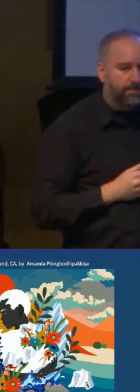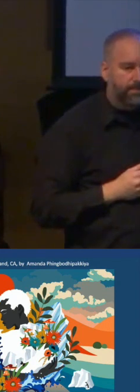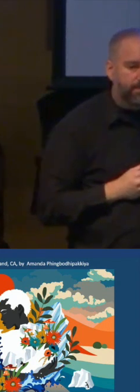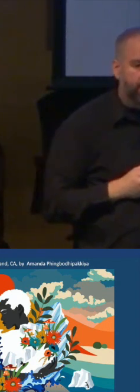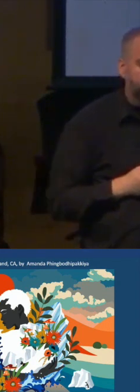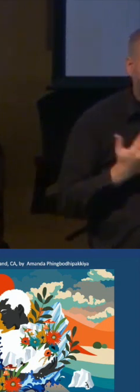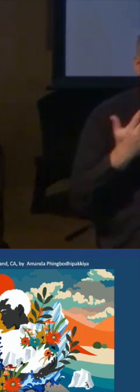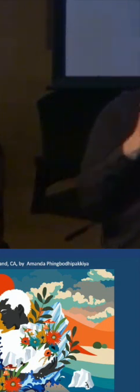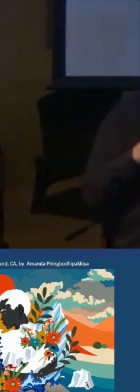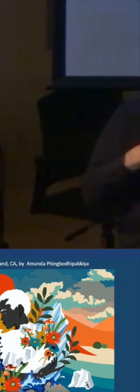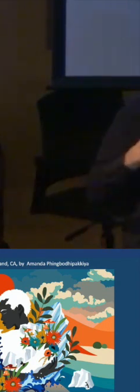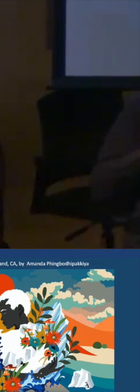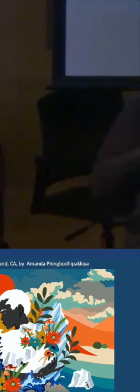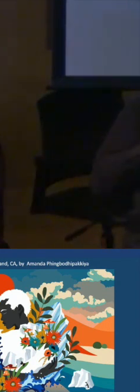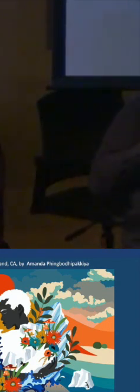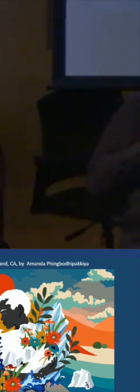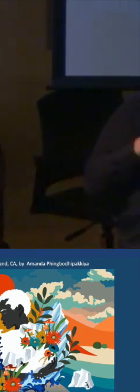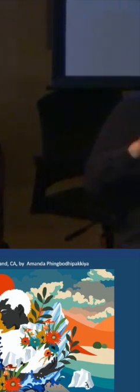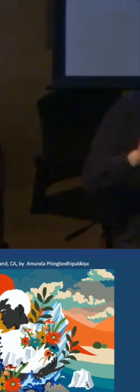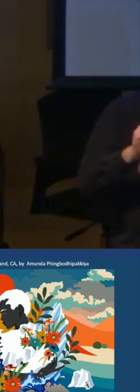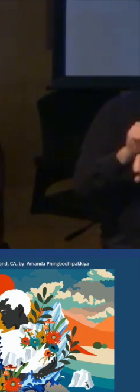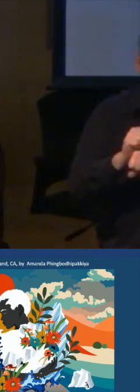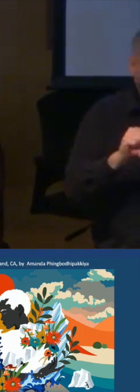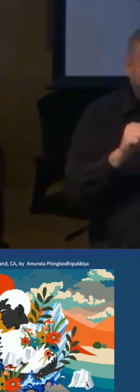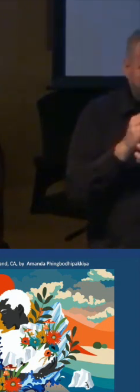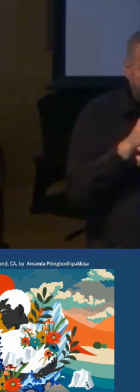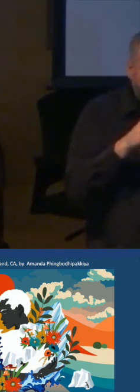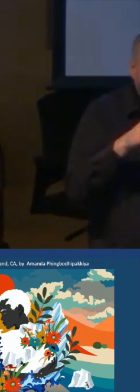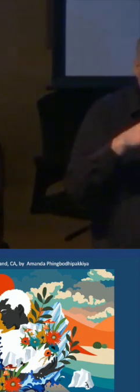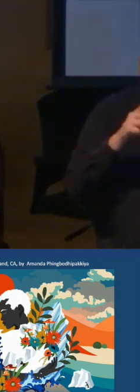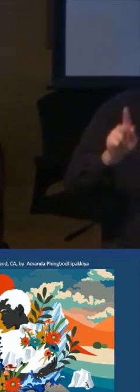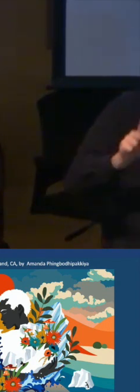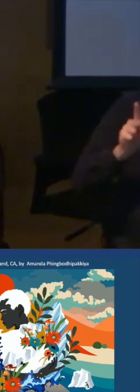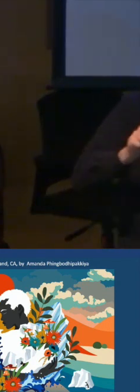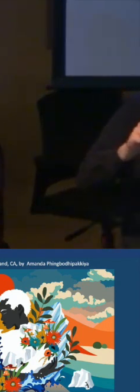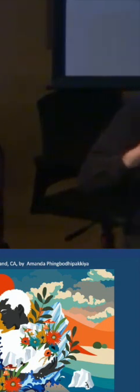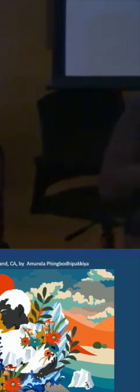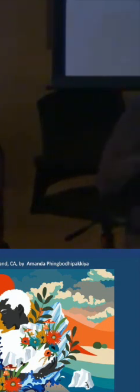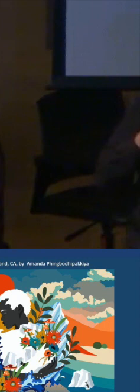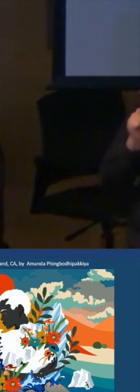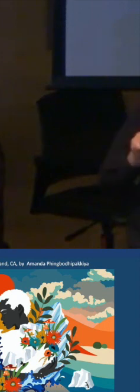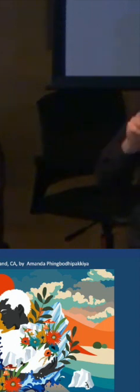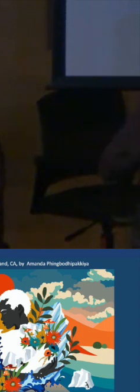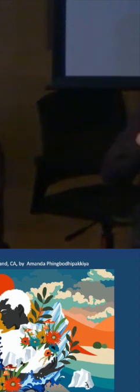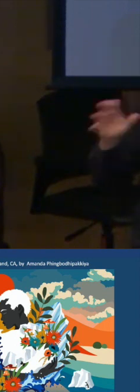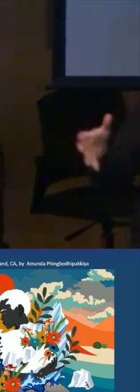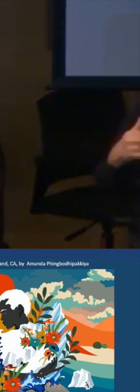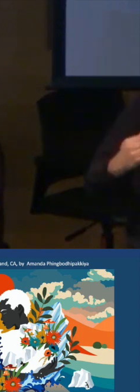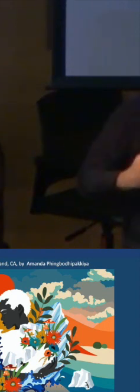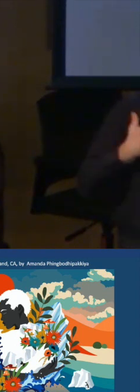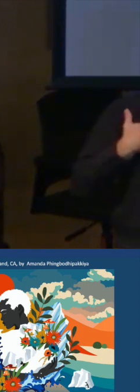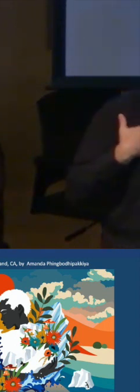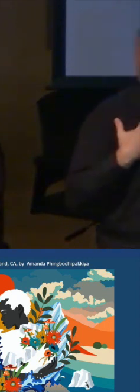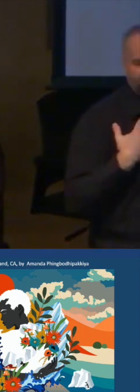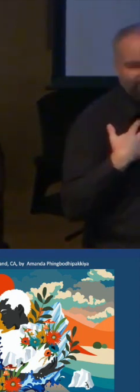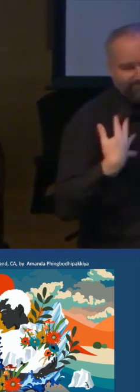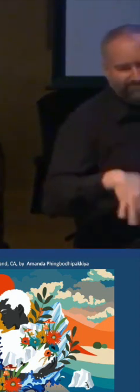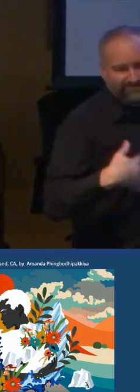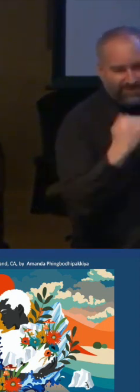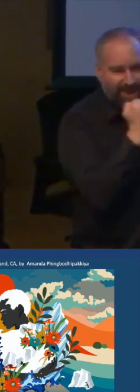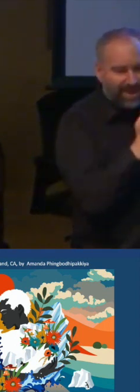colleagues and I have been doing. And it's called Song of Ice and Fjord, and Amanda's